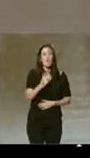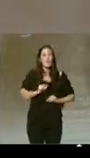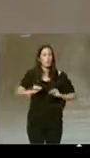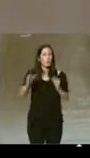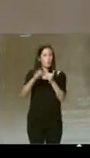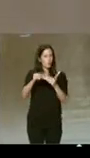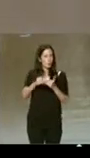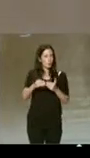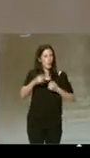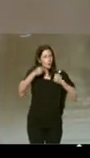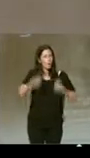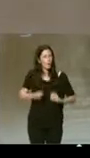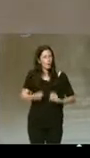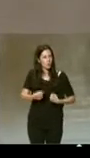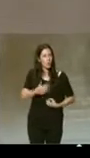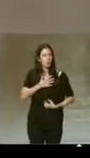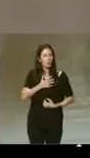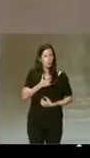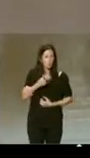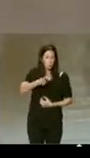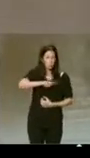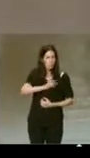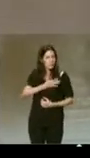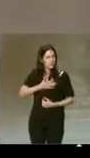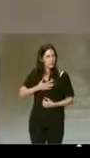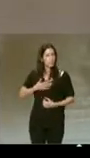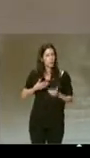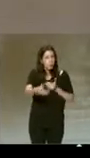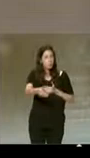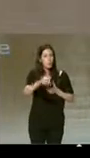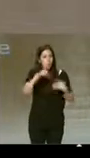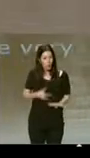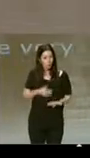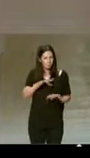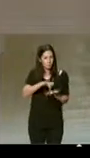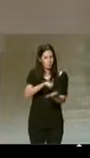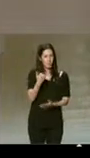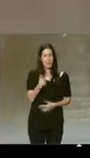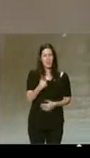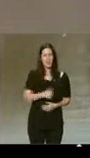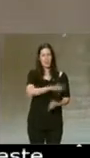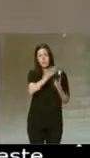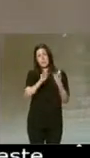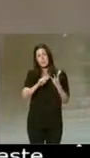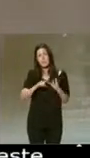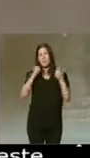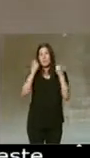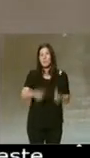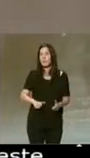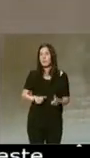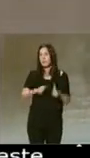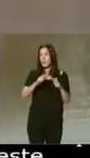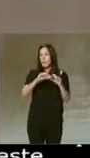audience. We believe users are very powerful. We'd like them to be that powerful, and we believe this is an ongoing